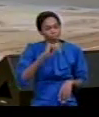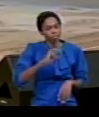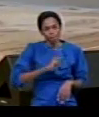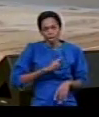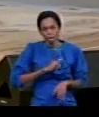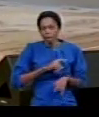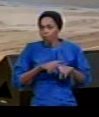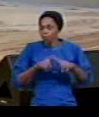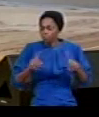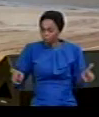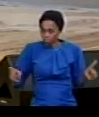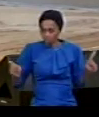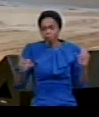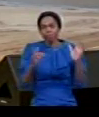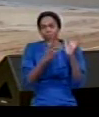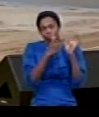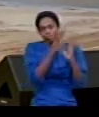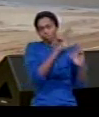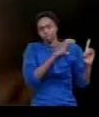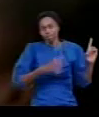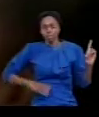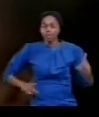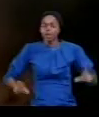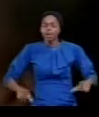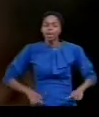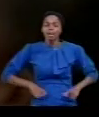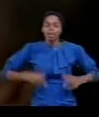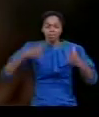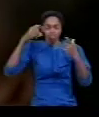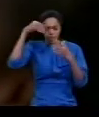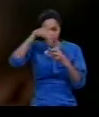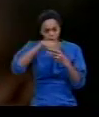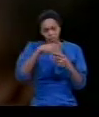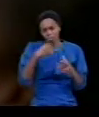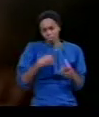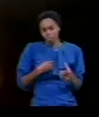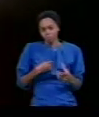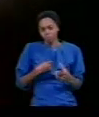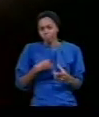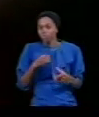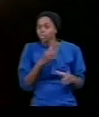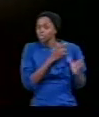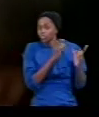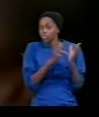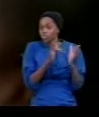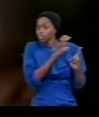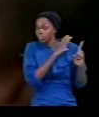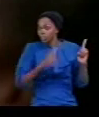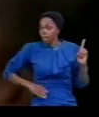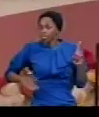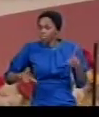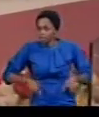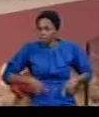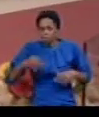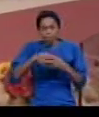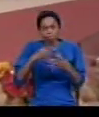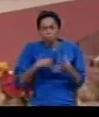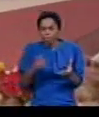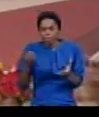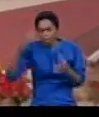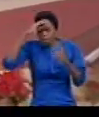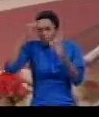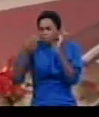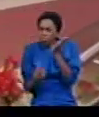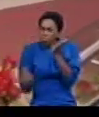Christ liveth in me. Christ liveth in me. It's resurrection. It's not just that